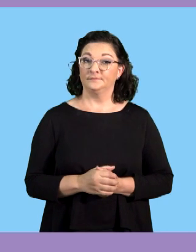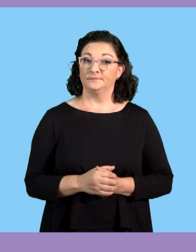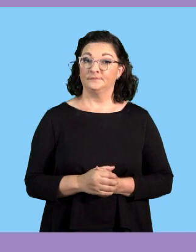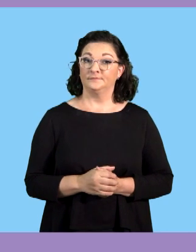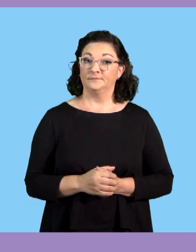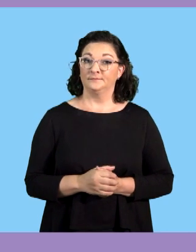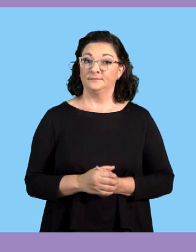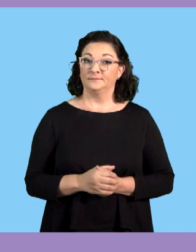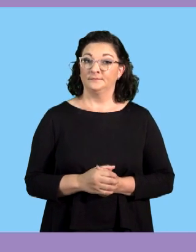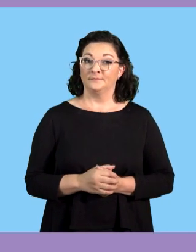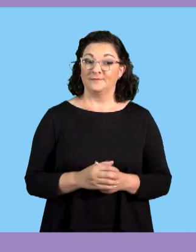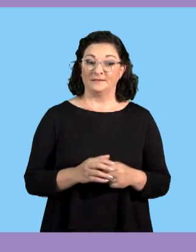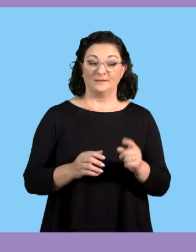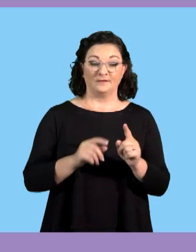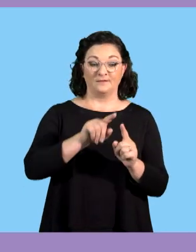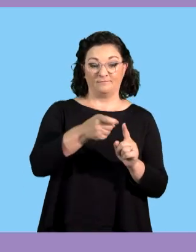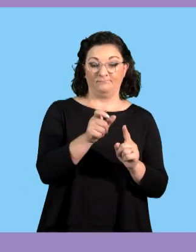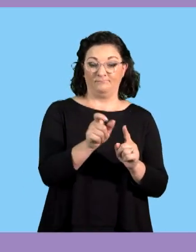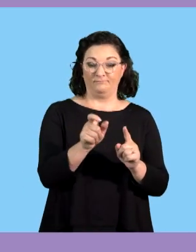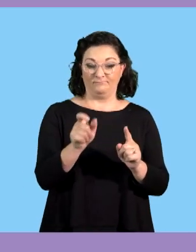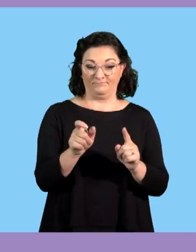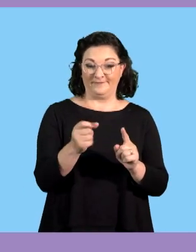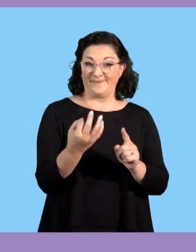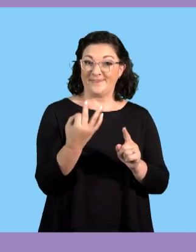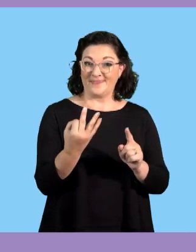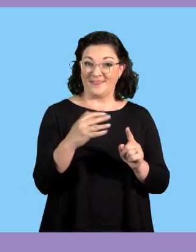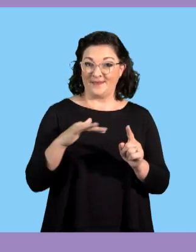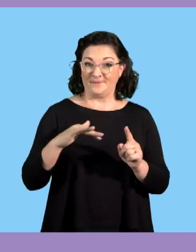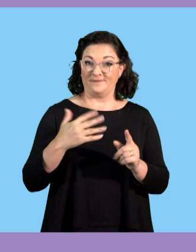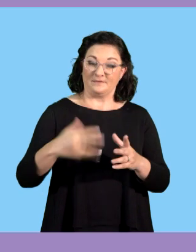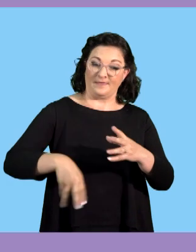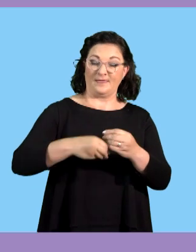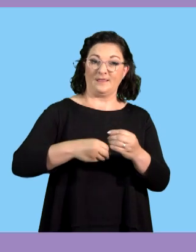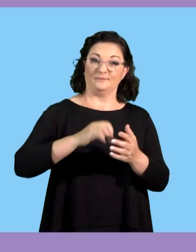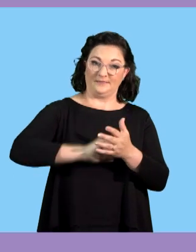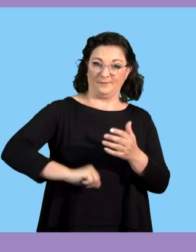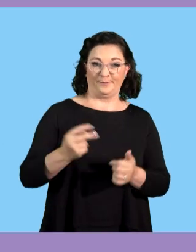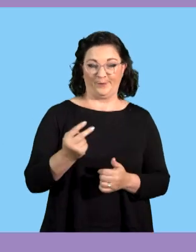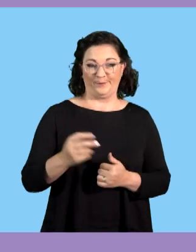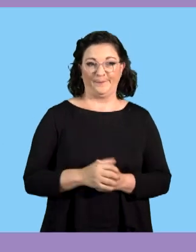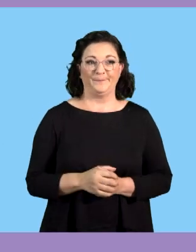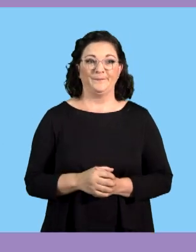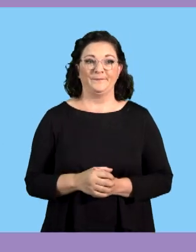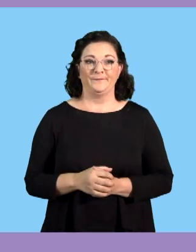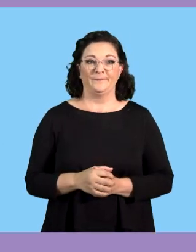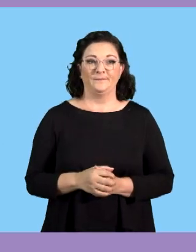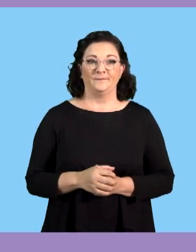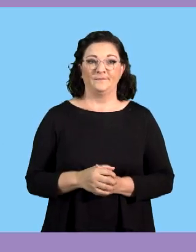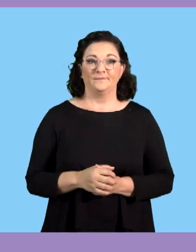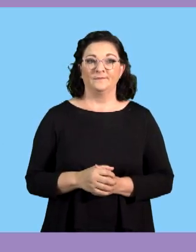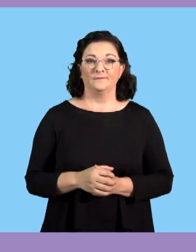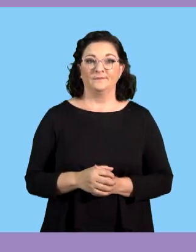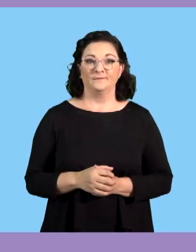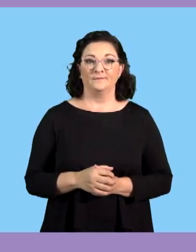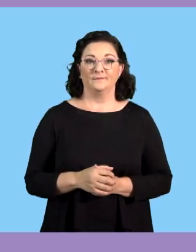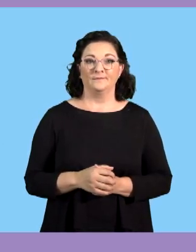1. Add and subtract decimal fractions to 3 decimal places. And 2. Multiply decimal